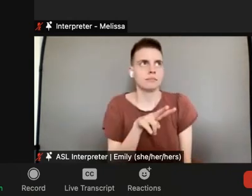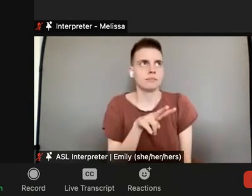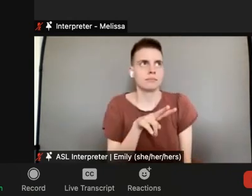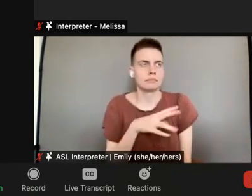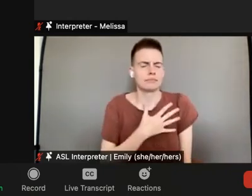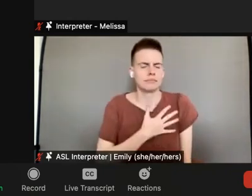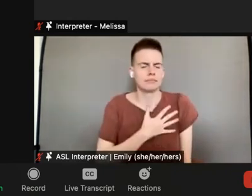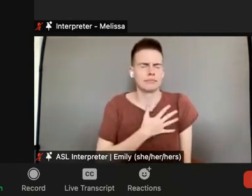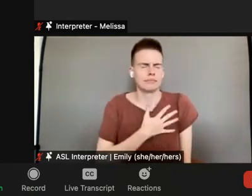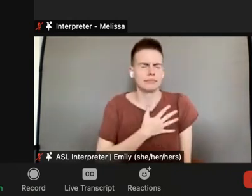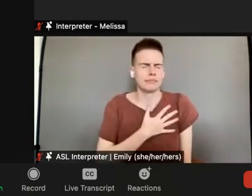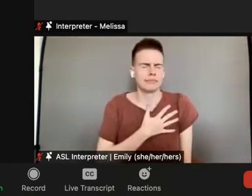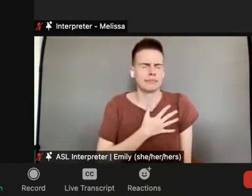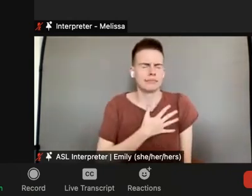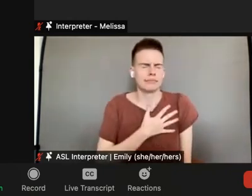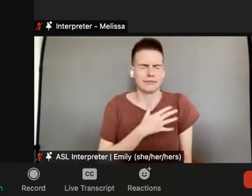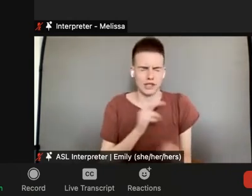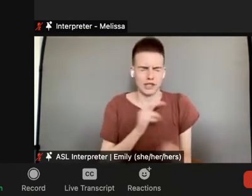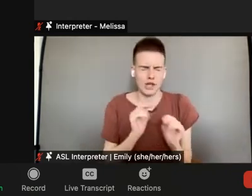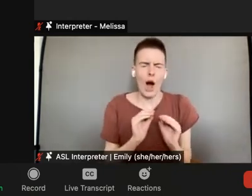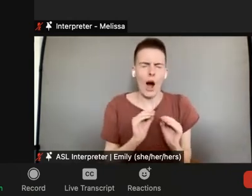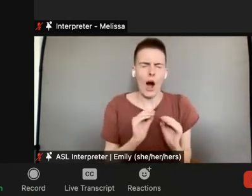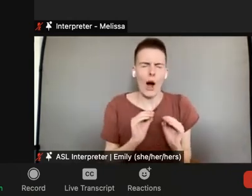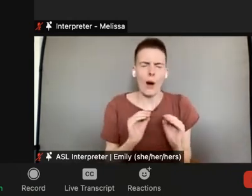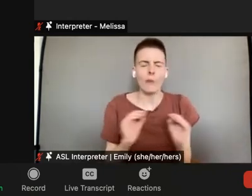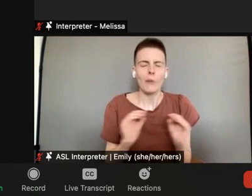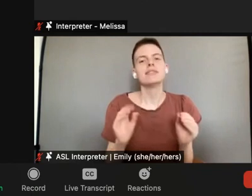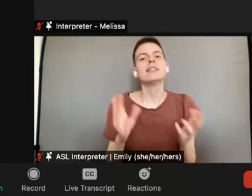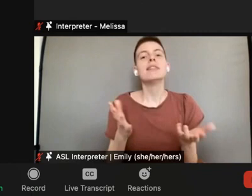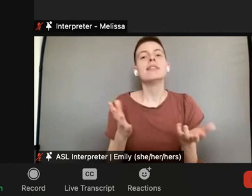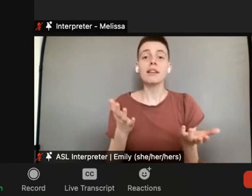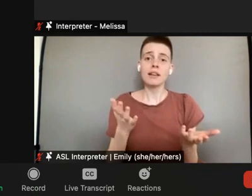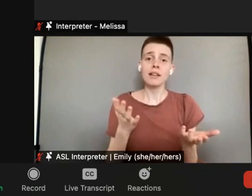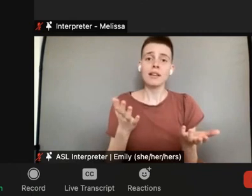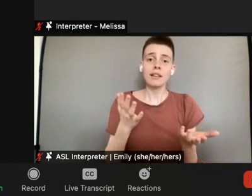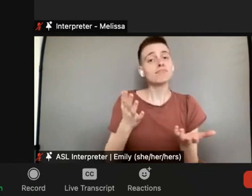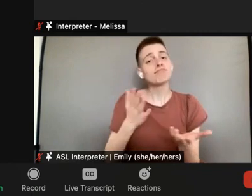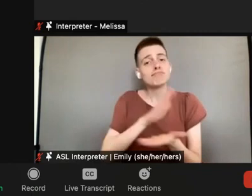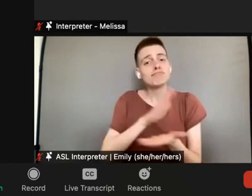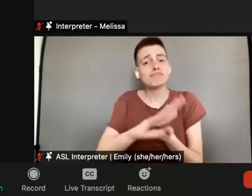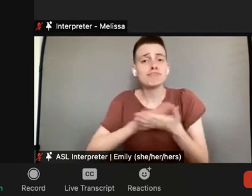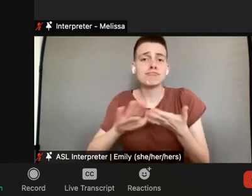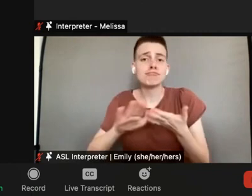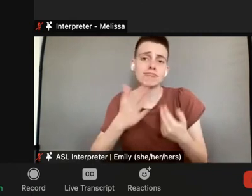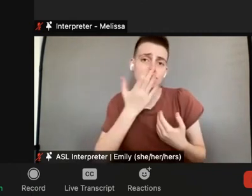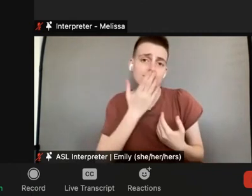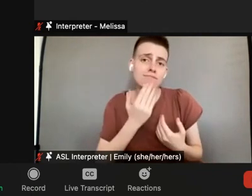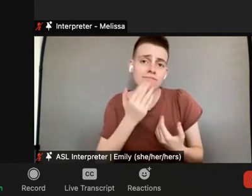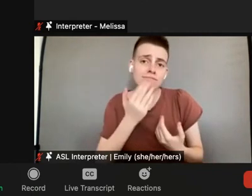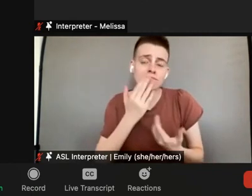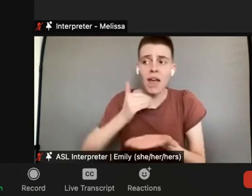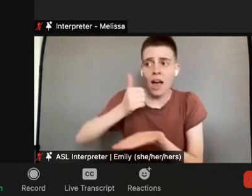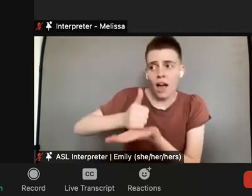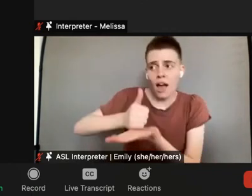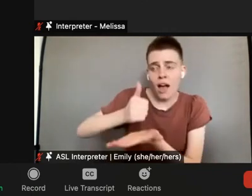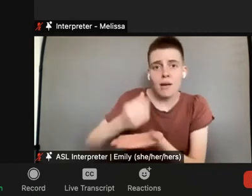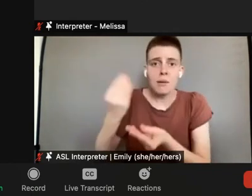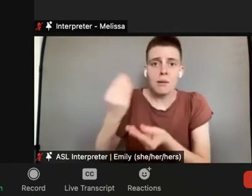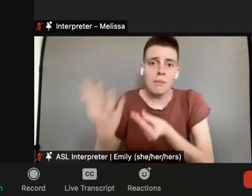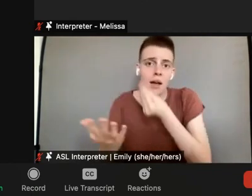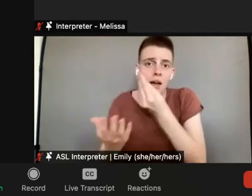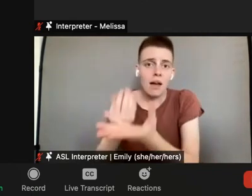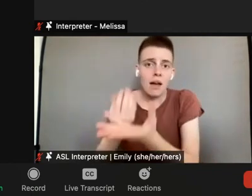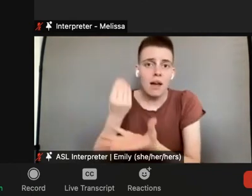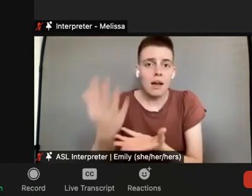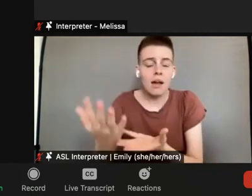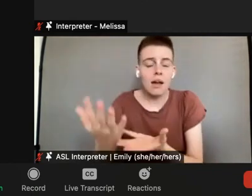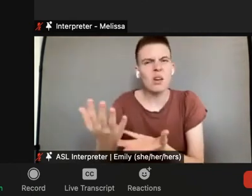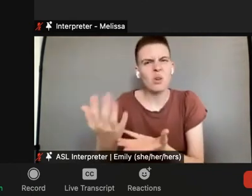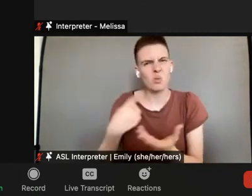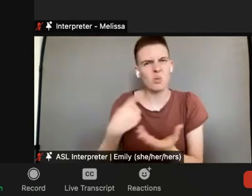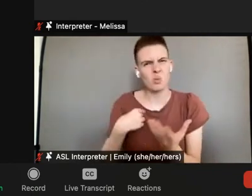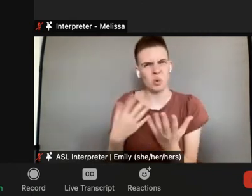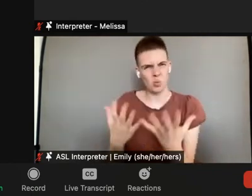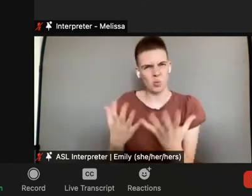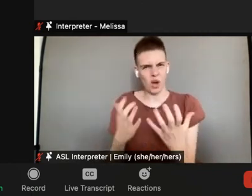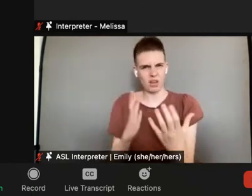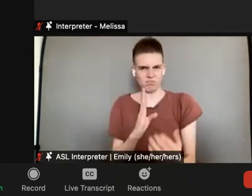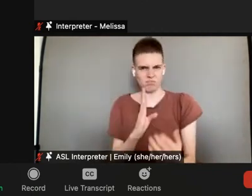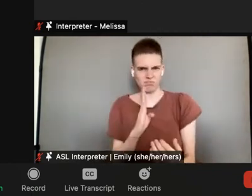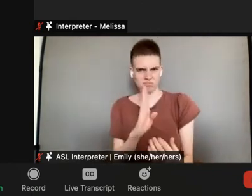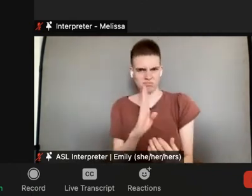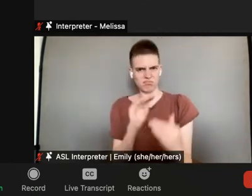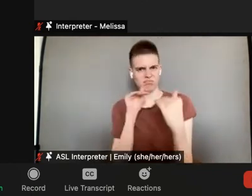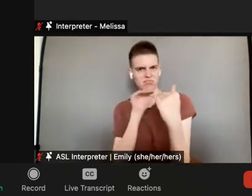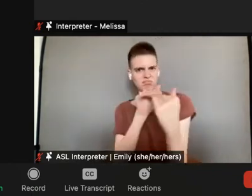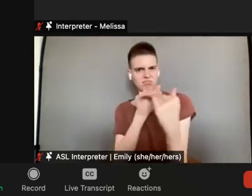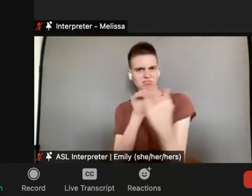inside. It's not that help is not lovely, but what we're looking for is a real peer